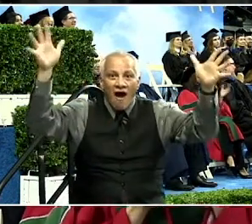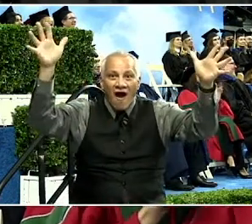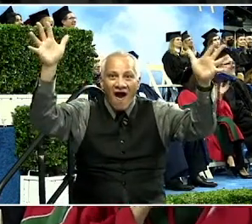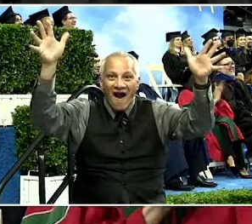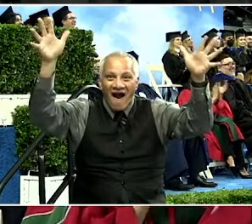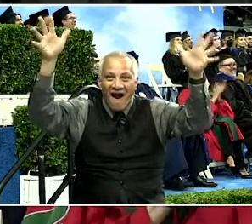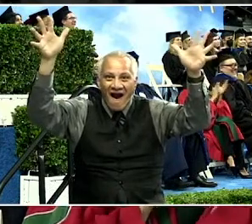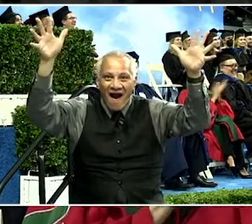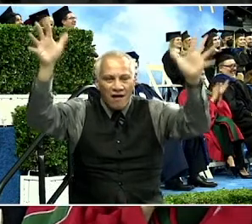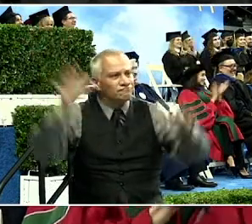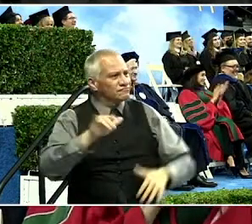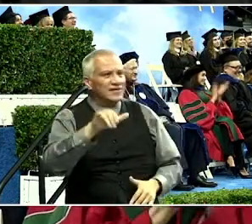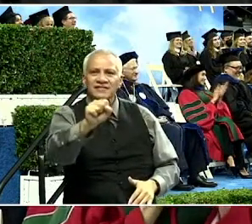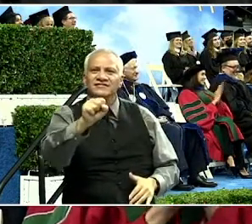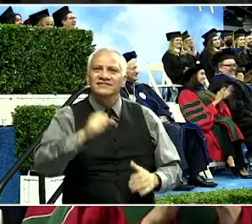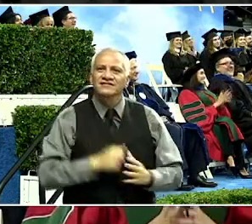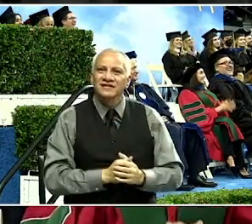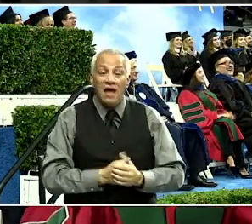Now,